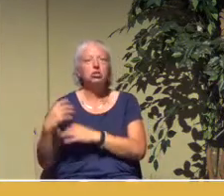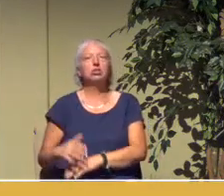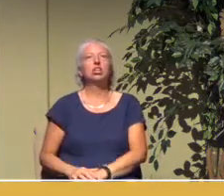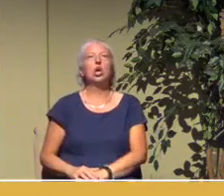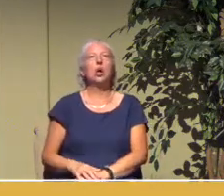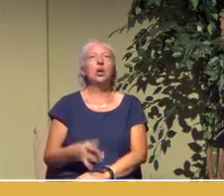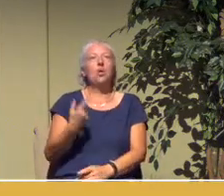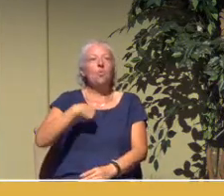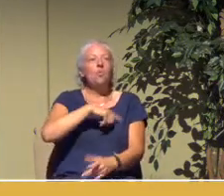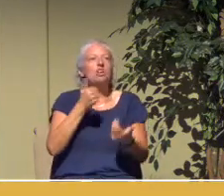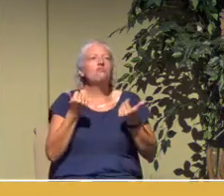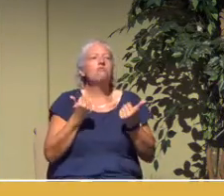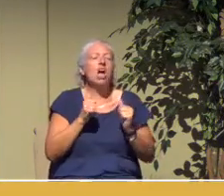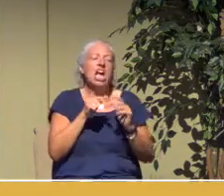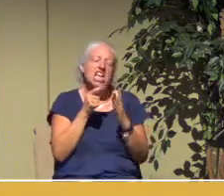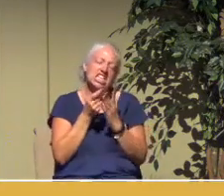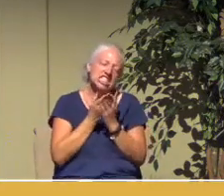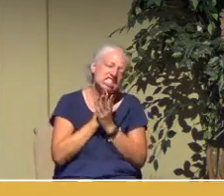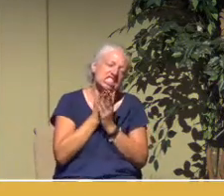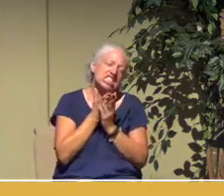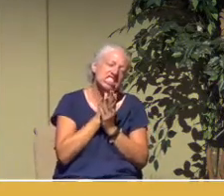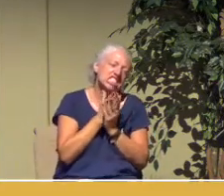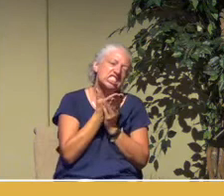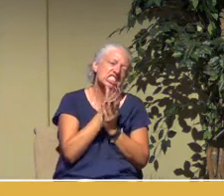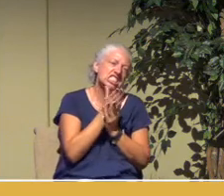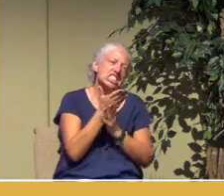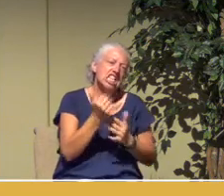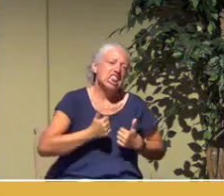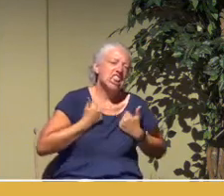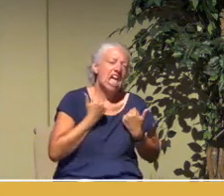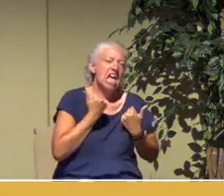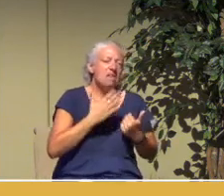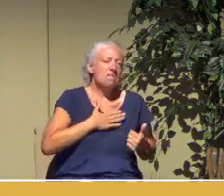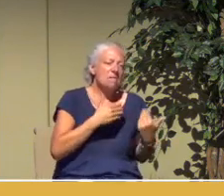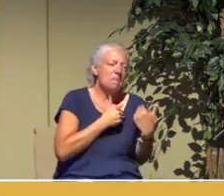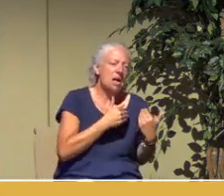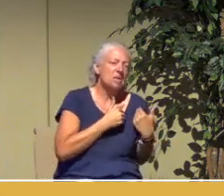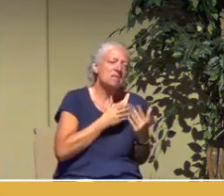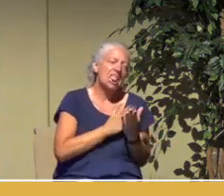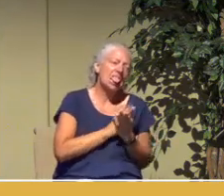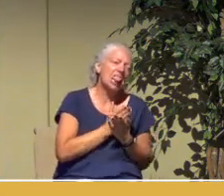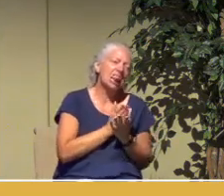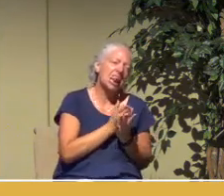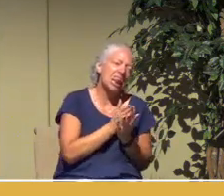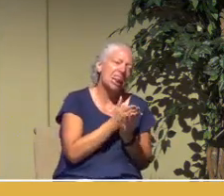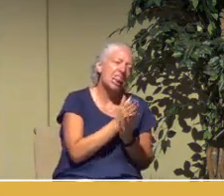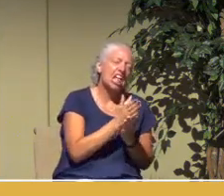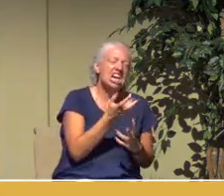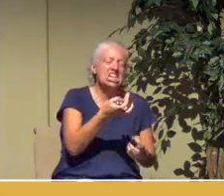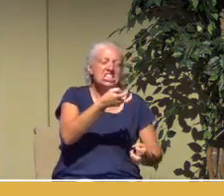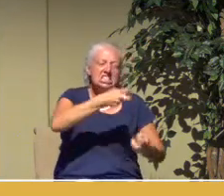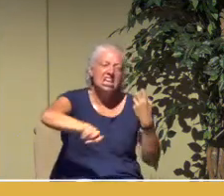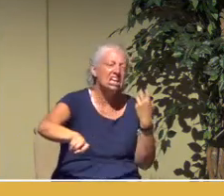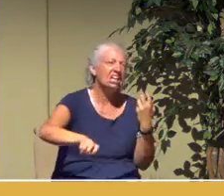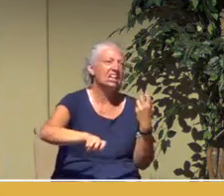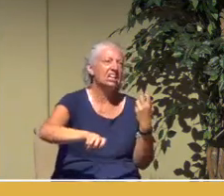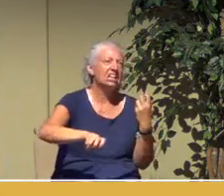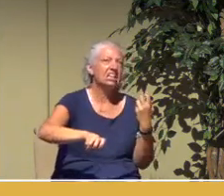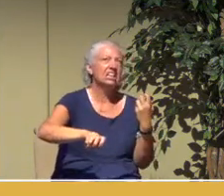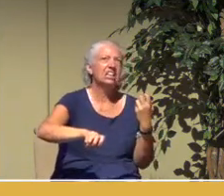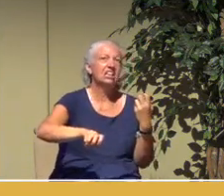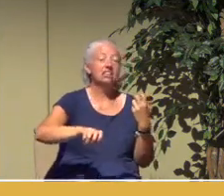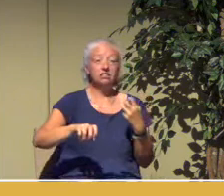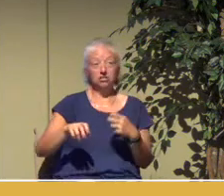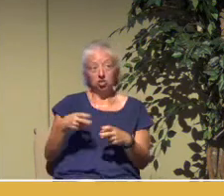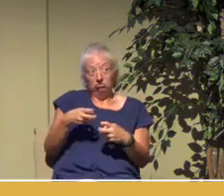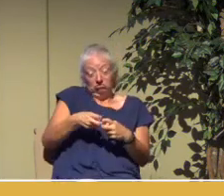And we're trying to get by life, we're trying to do our life responsibilities, but it's hard. And it's not